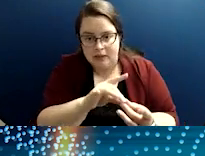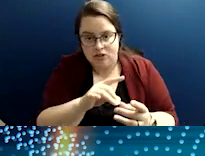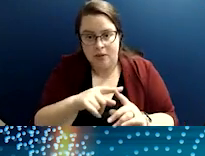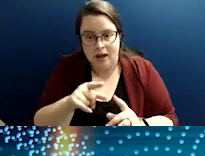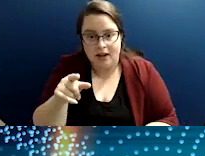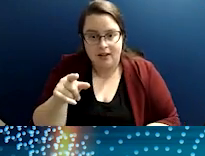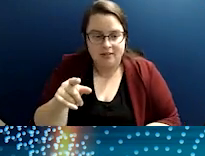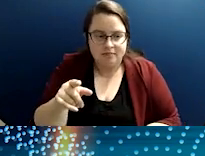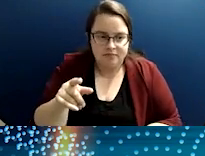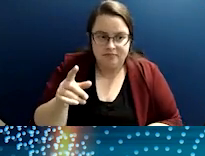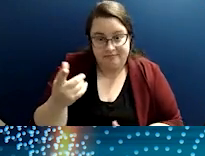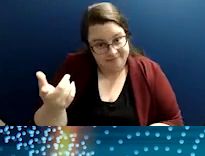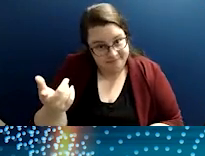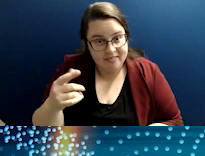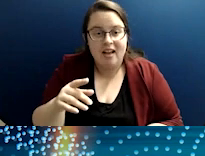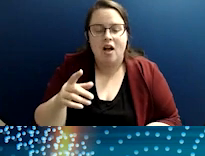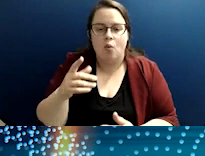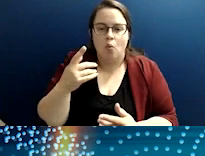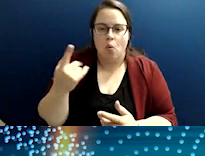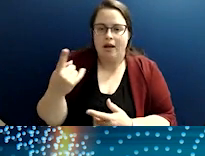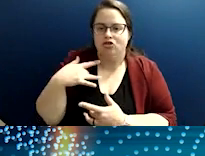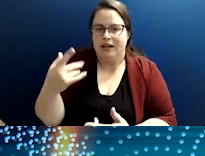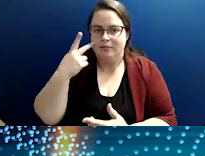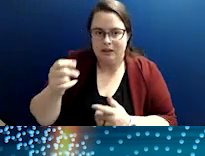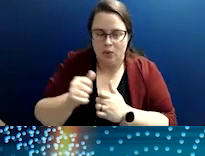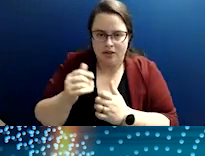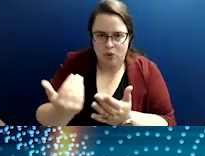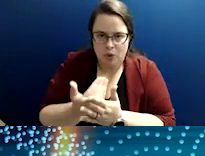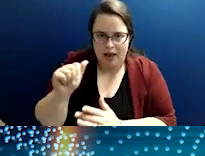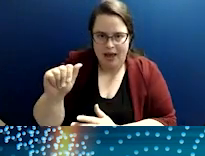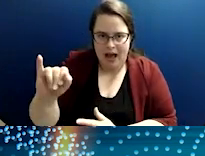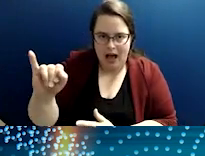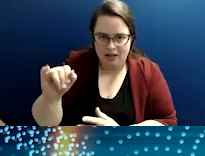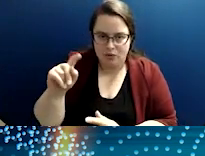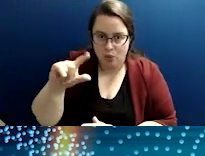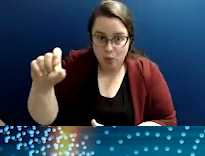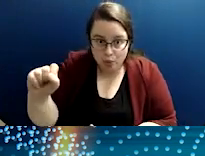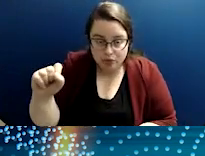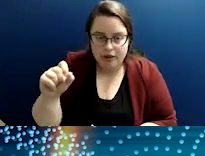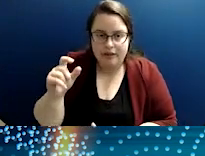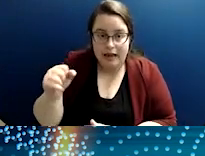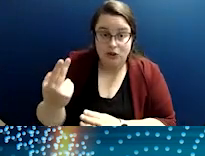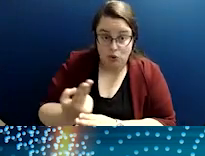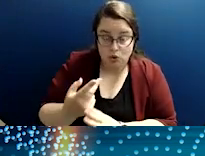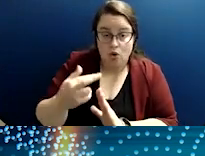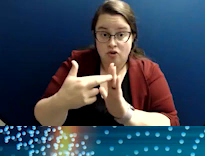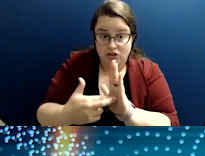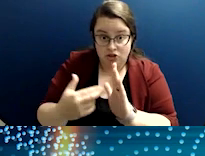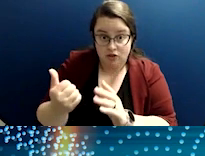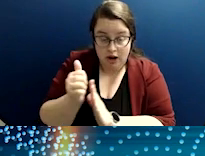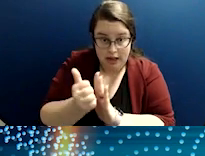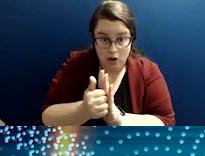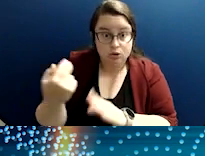lot of these new AI tools is you can use it, register for an account and you can use